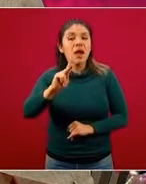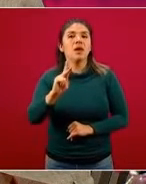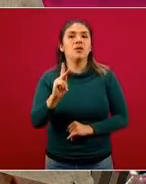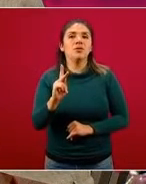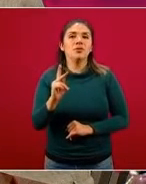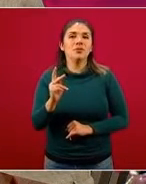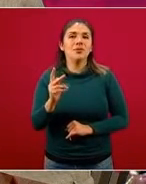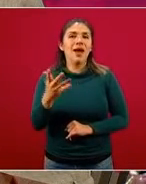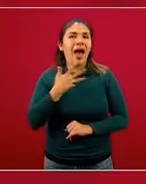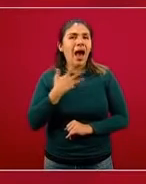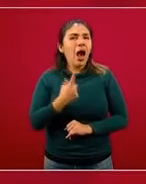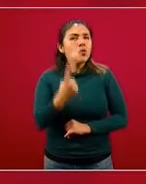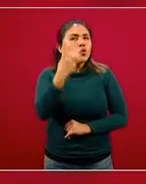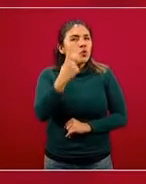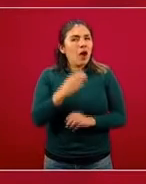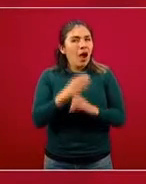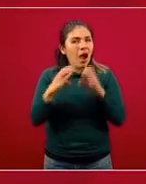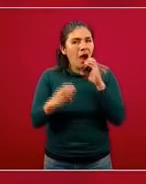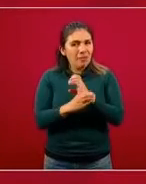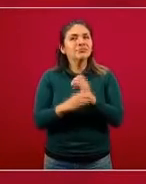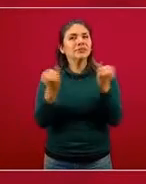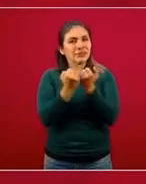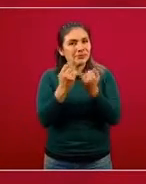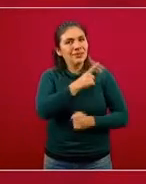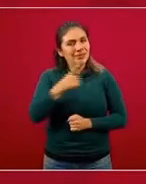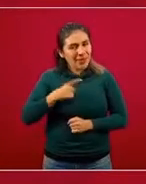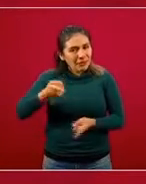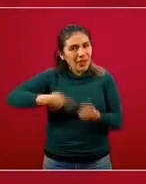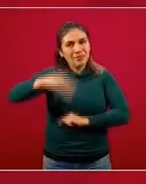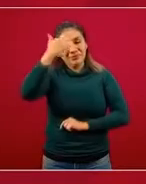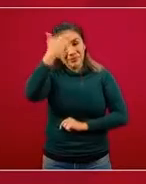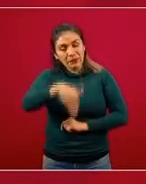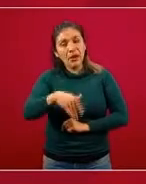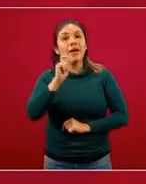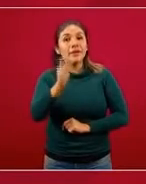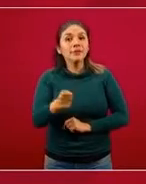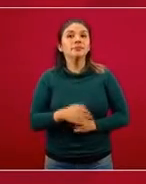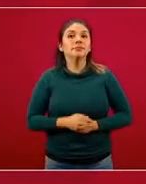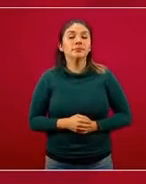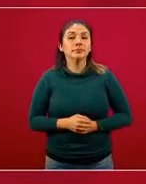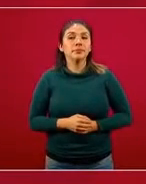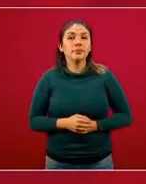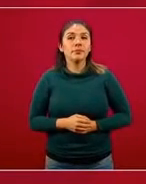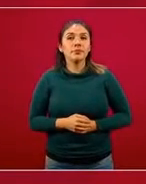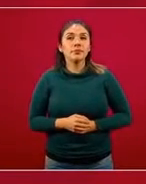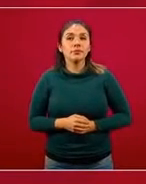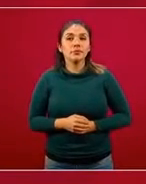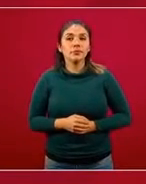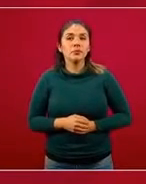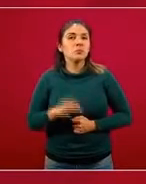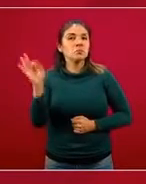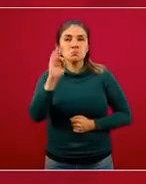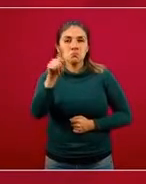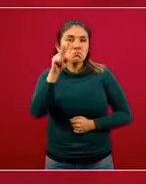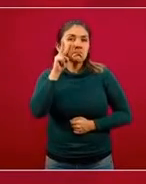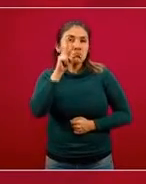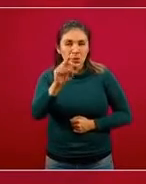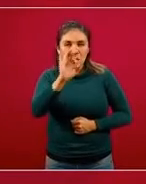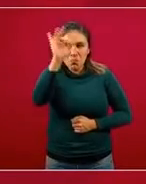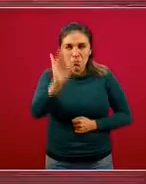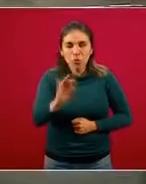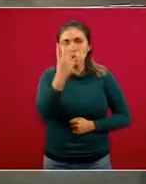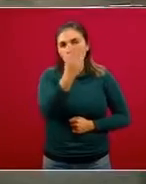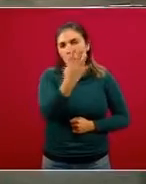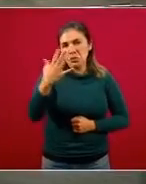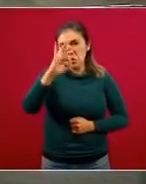between 4 and 5. Nevertheless, we have to consider one point always. If we